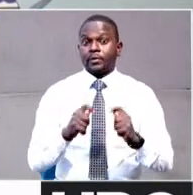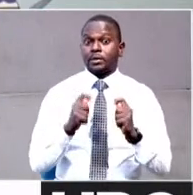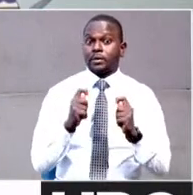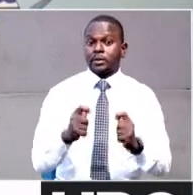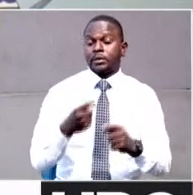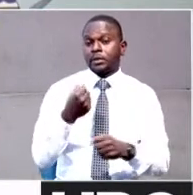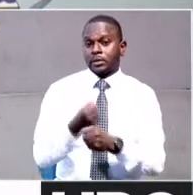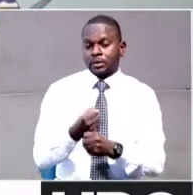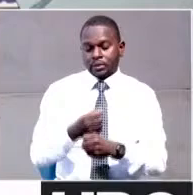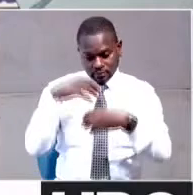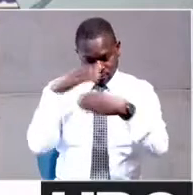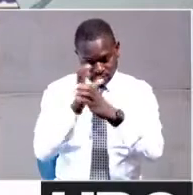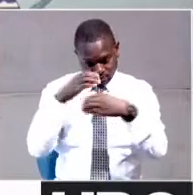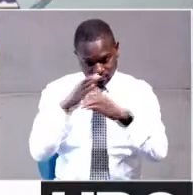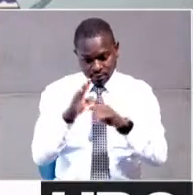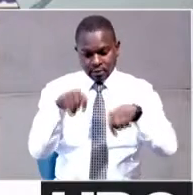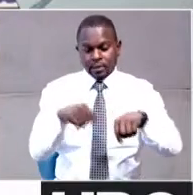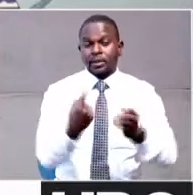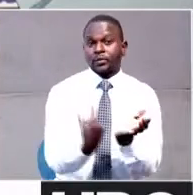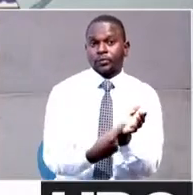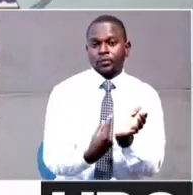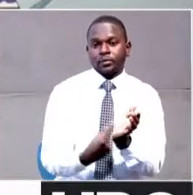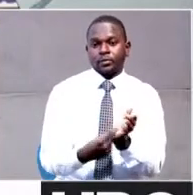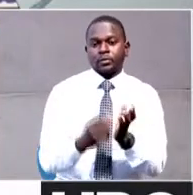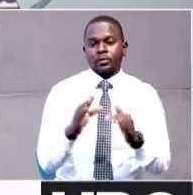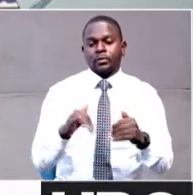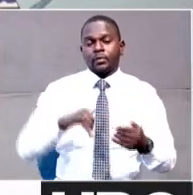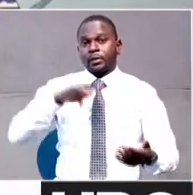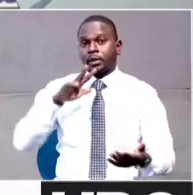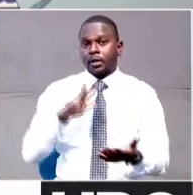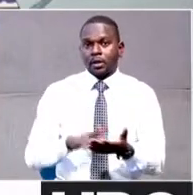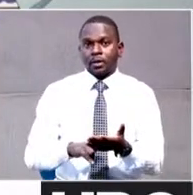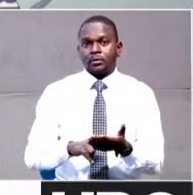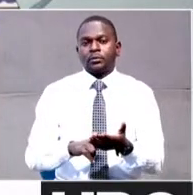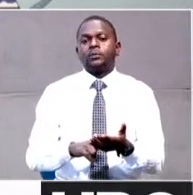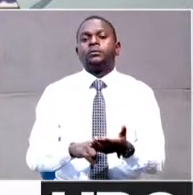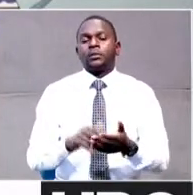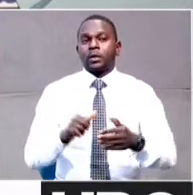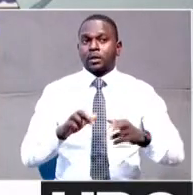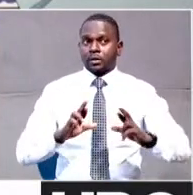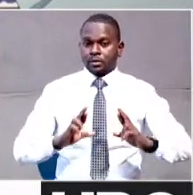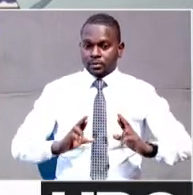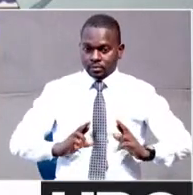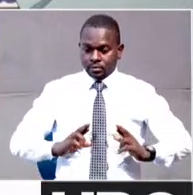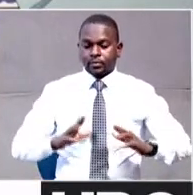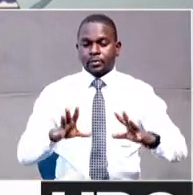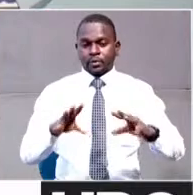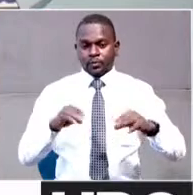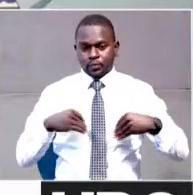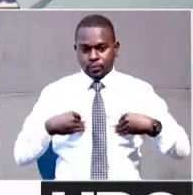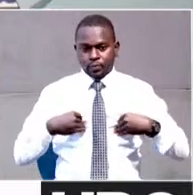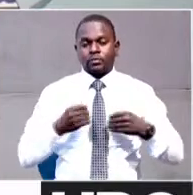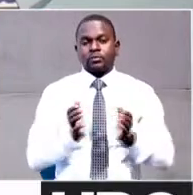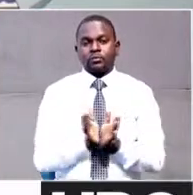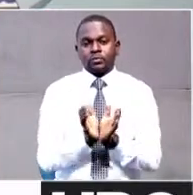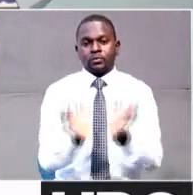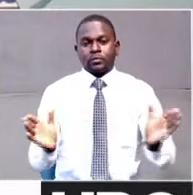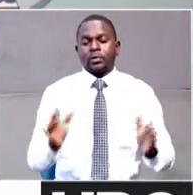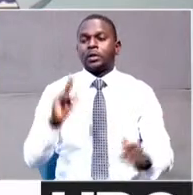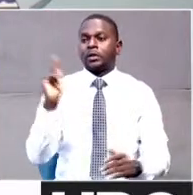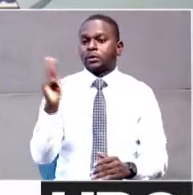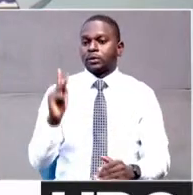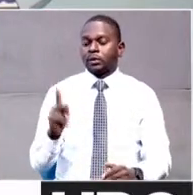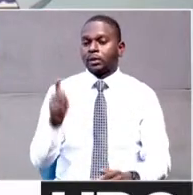carried out by a laboratory in Uganda that has been approved, then the results should be accepted across in Kenya,